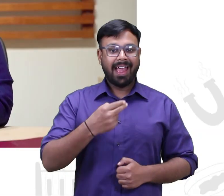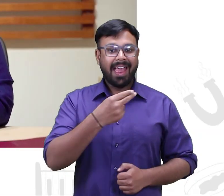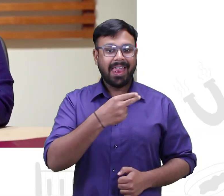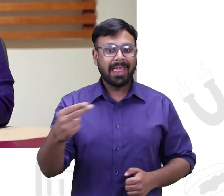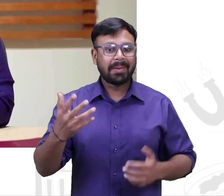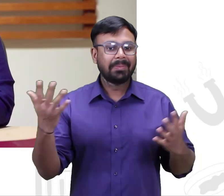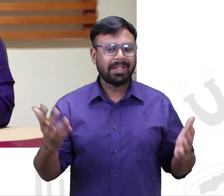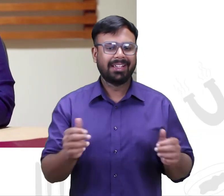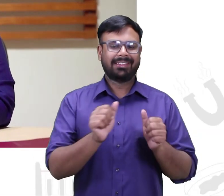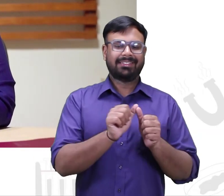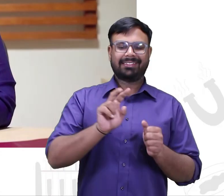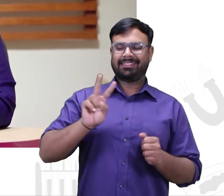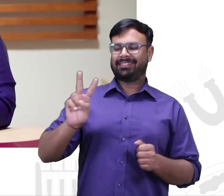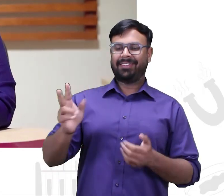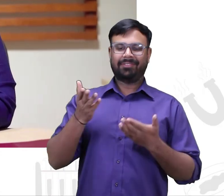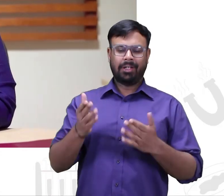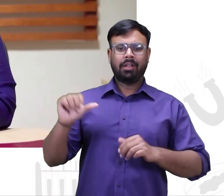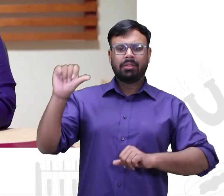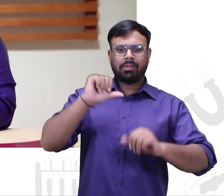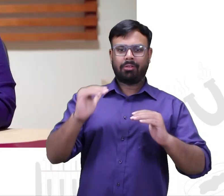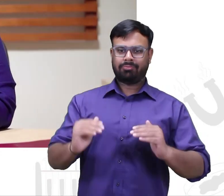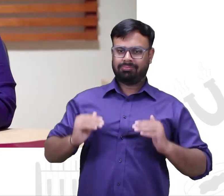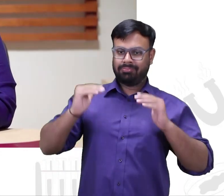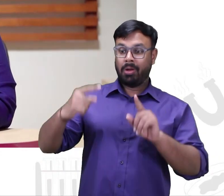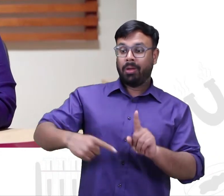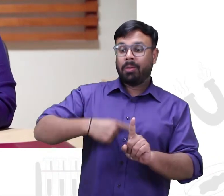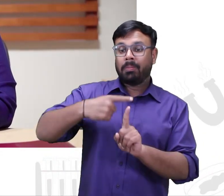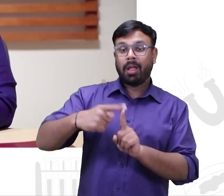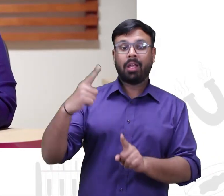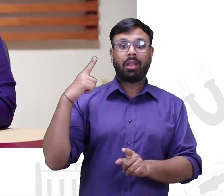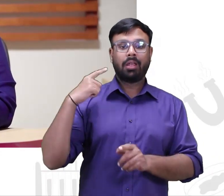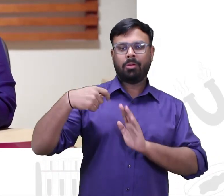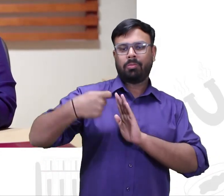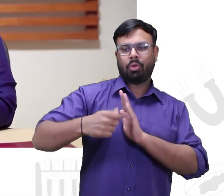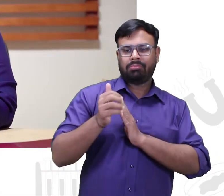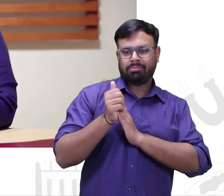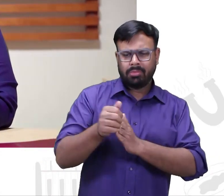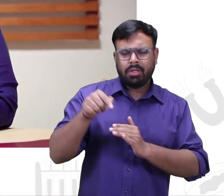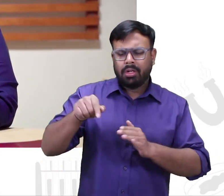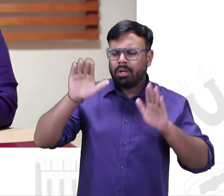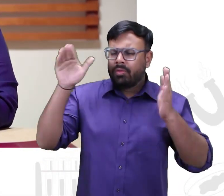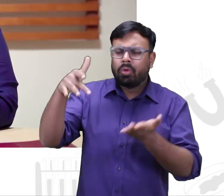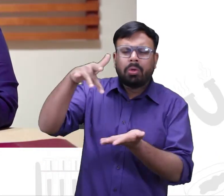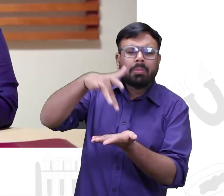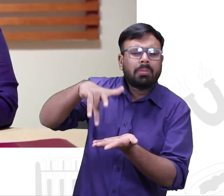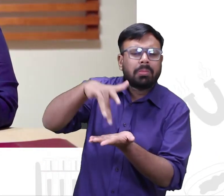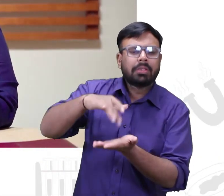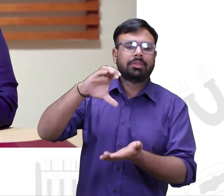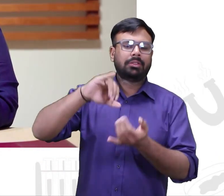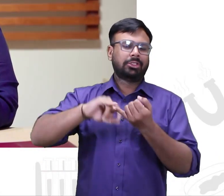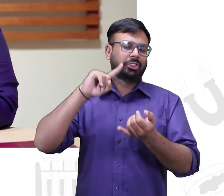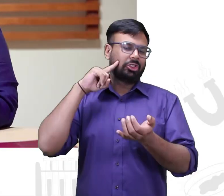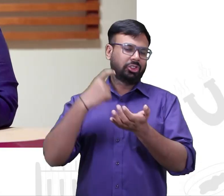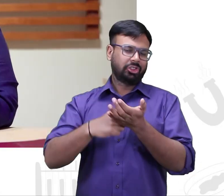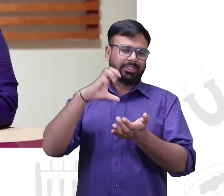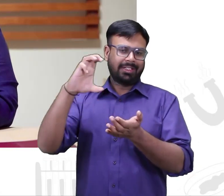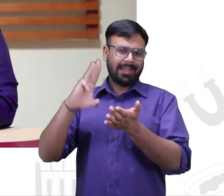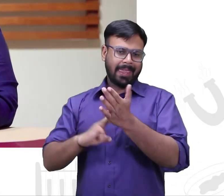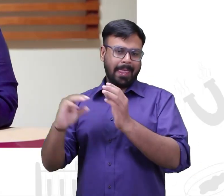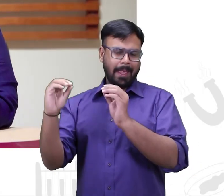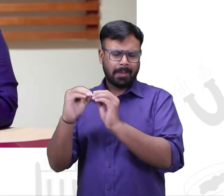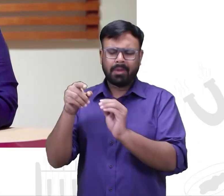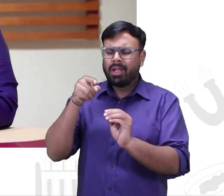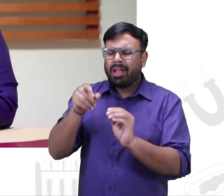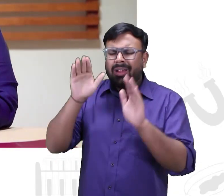My name is Ishwariya Venkatesh. I'm a senior scientist and project leader here at CSIR CCMB. Our lab is focused on understanding from a